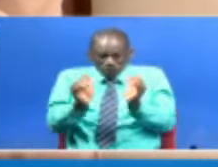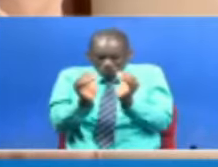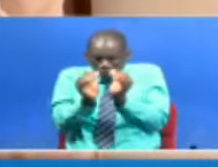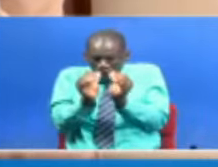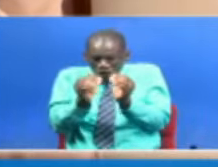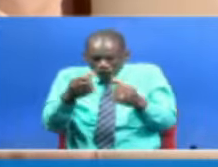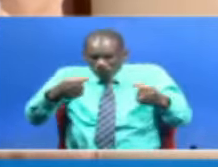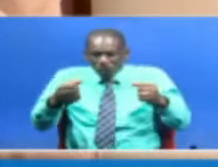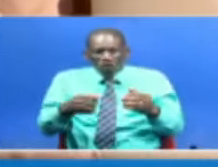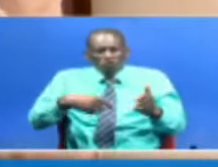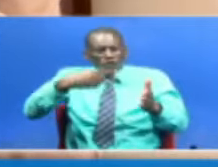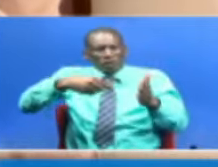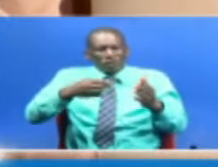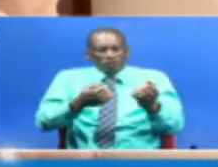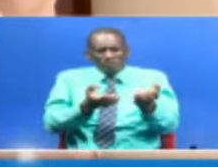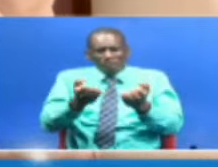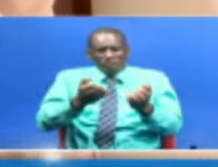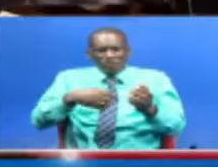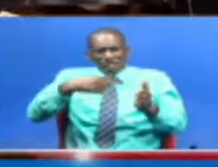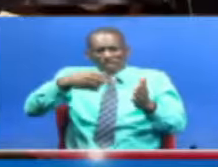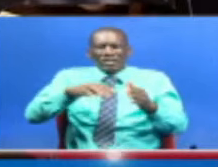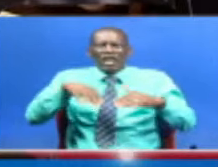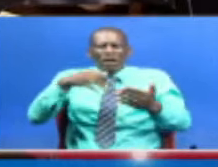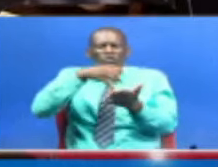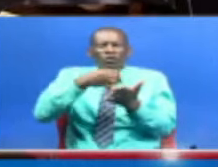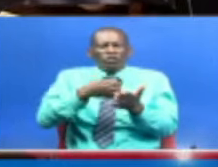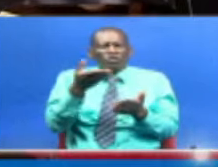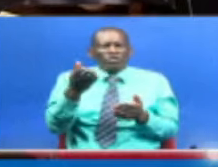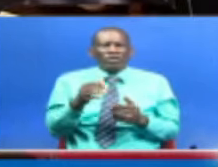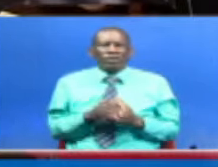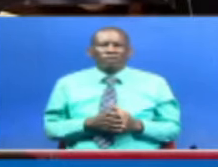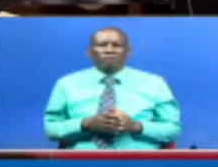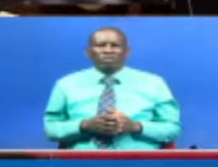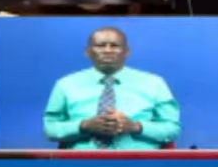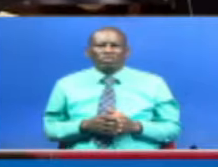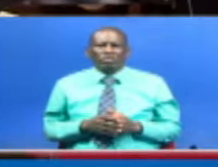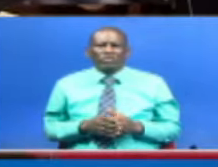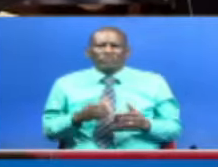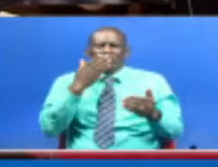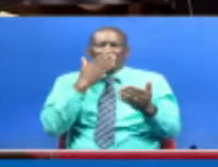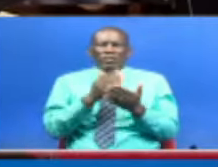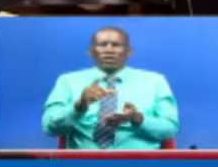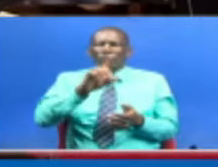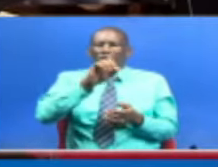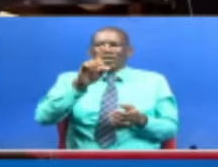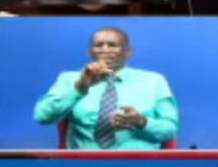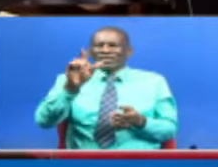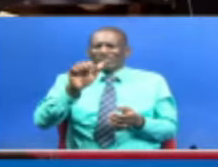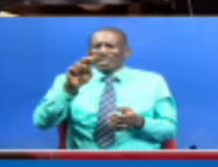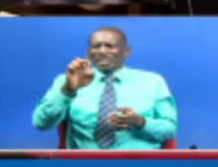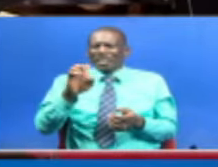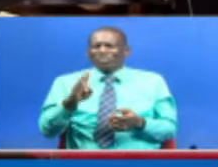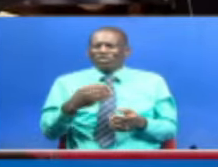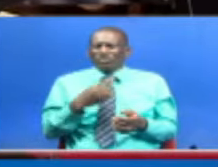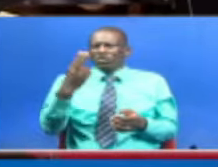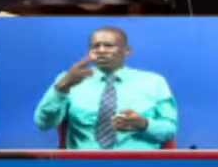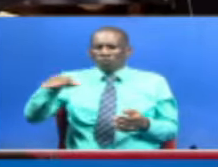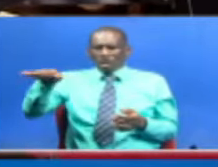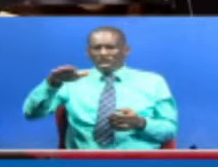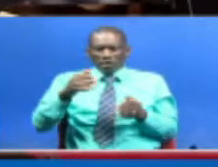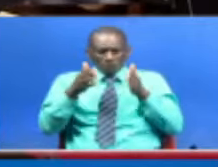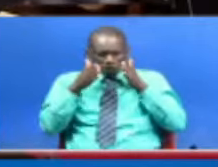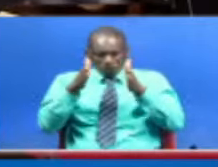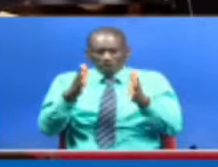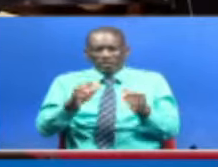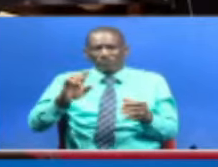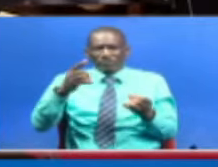of the manufacturing industry, how are you involved in that space? So thanks, Zainab. I think there are two areas I'm going to focus on. One